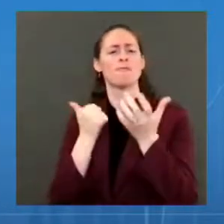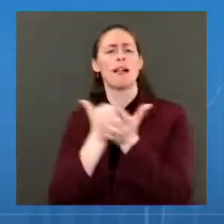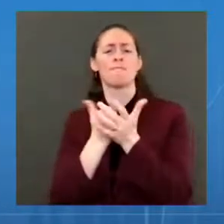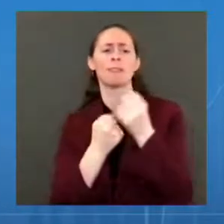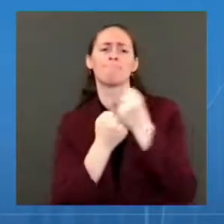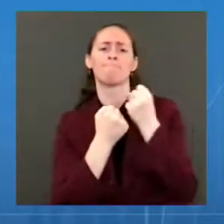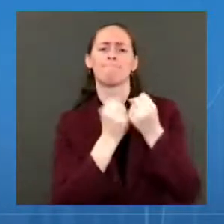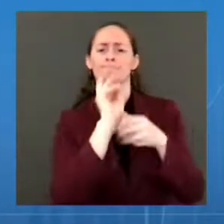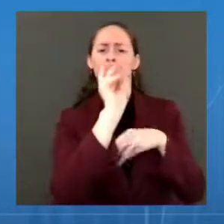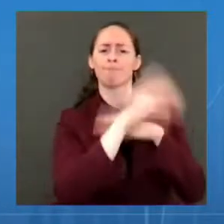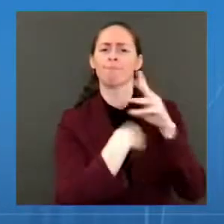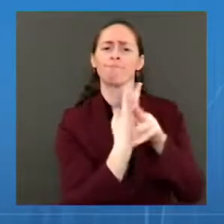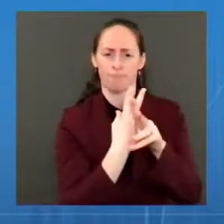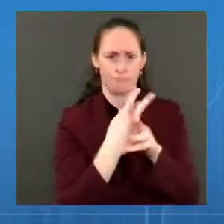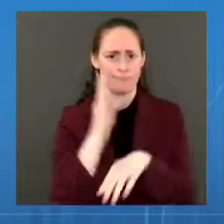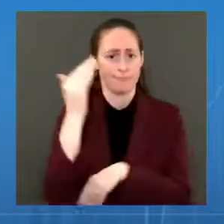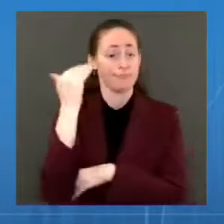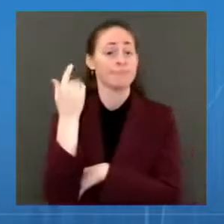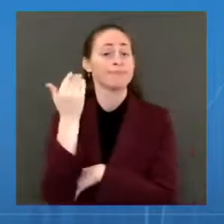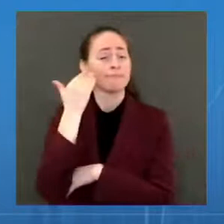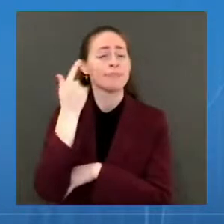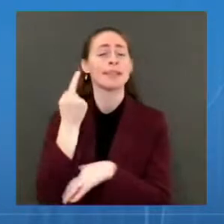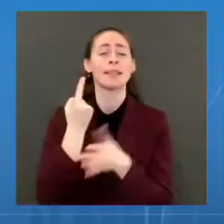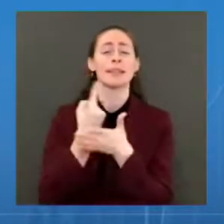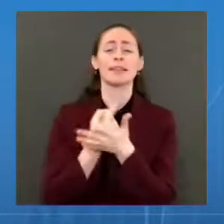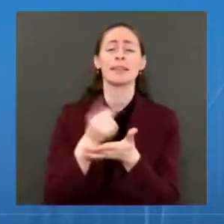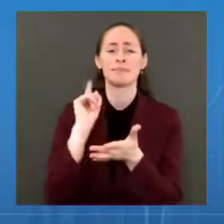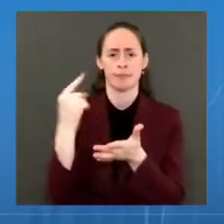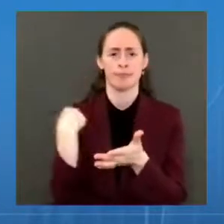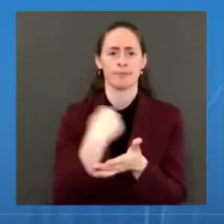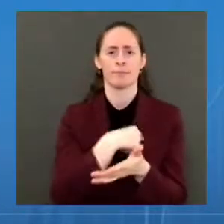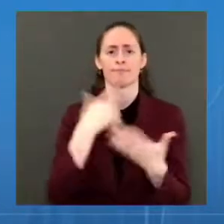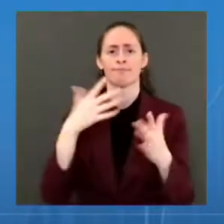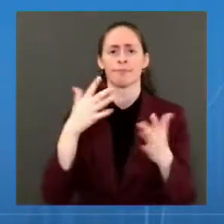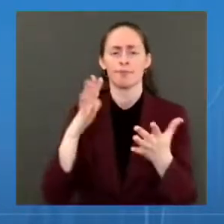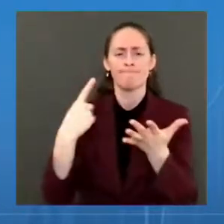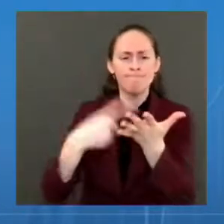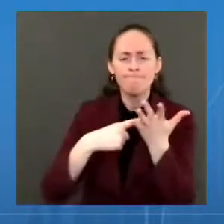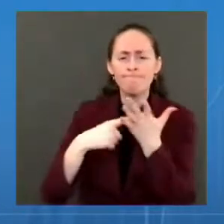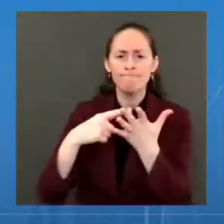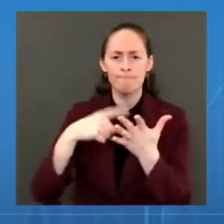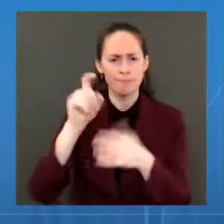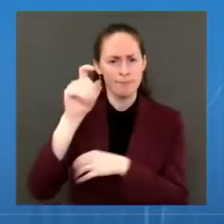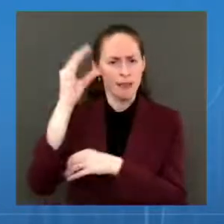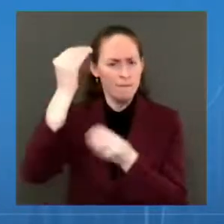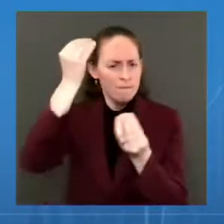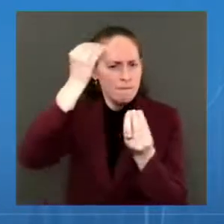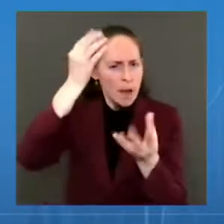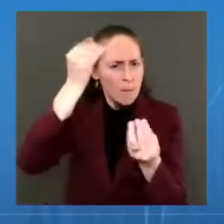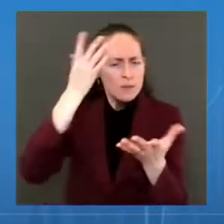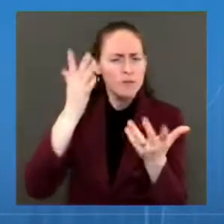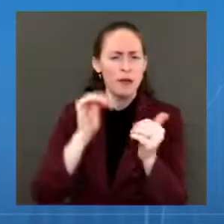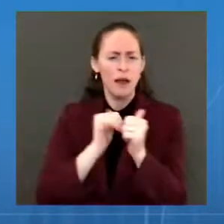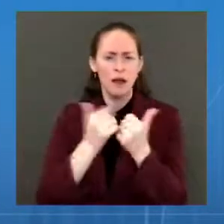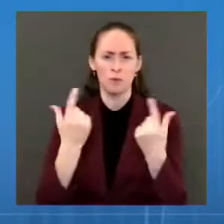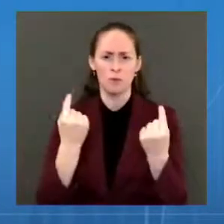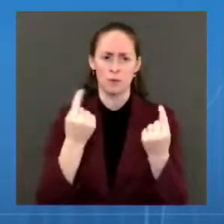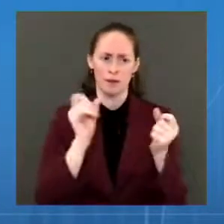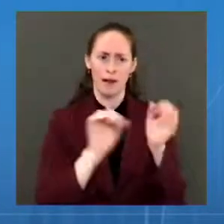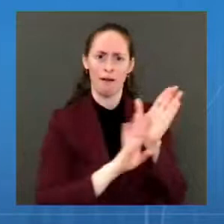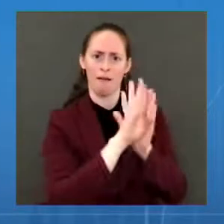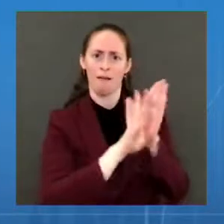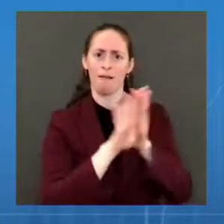put out a request for information about expanding manufacturing capacity by another 1 billion doses in the